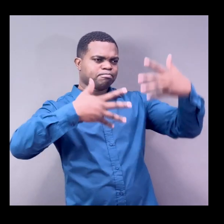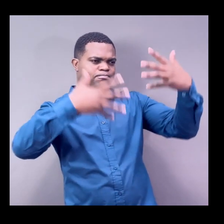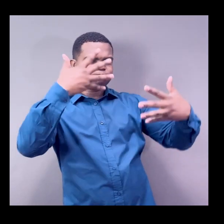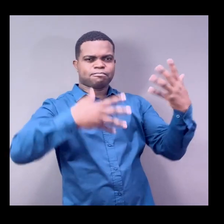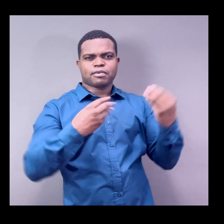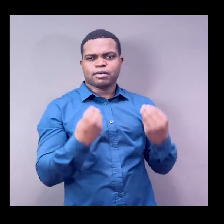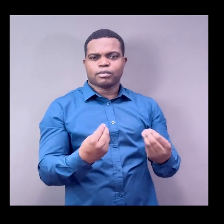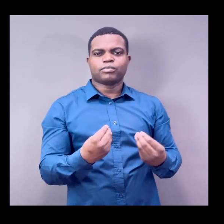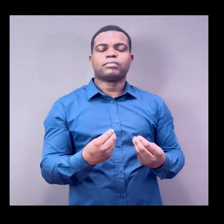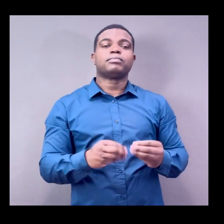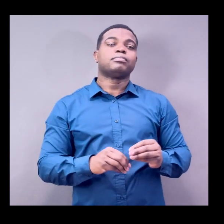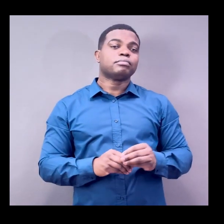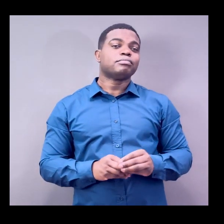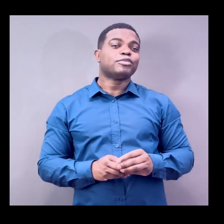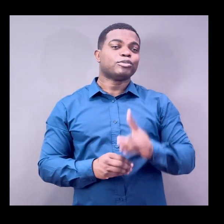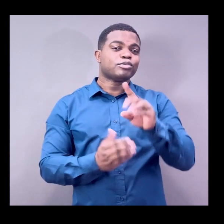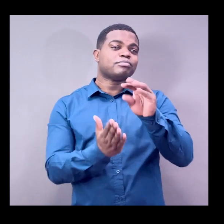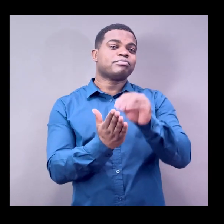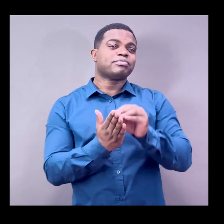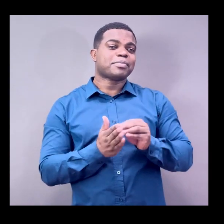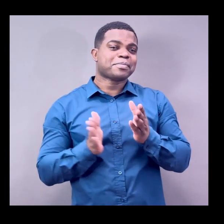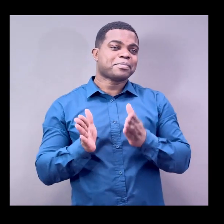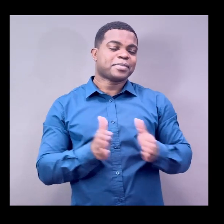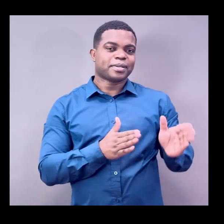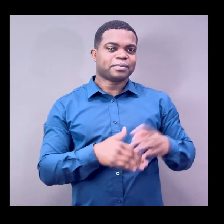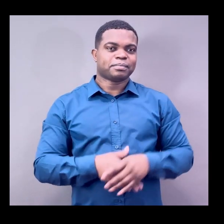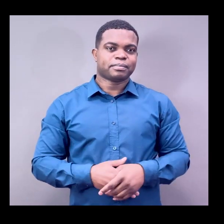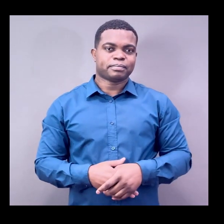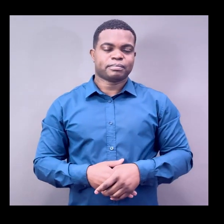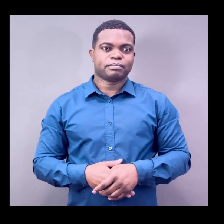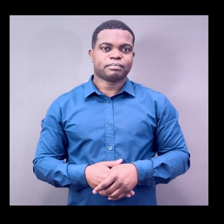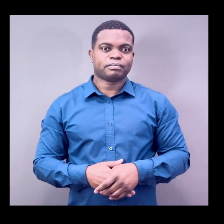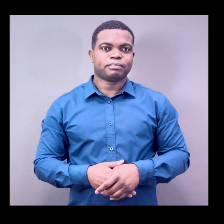going to be also putting the timeline for data collection.